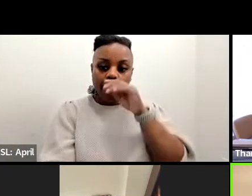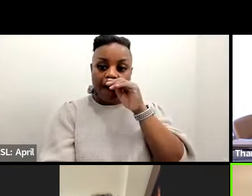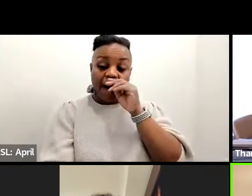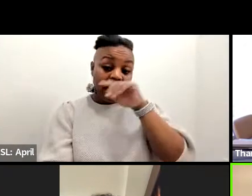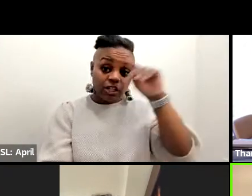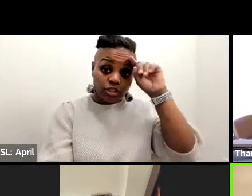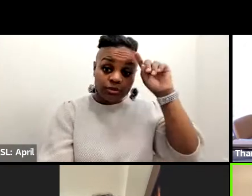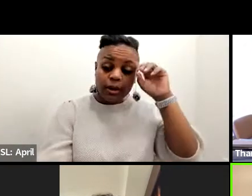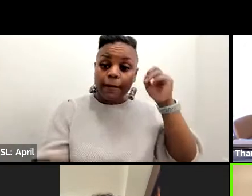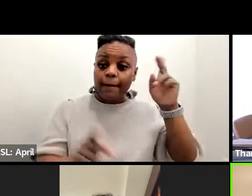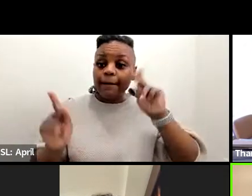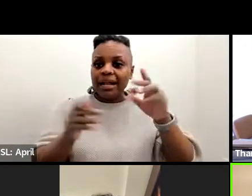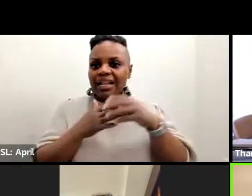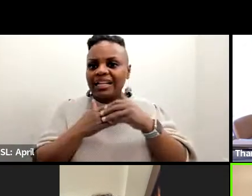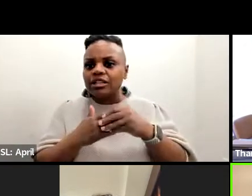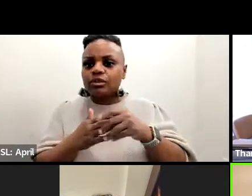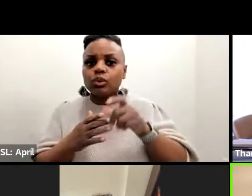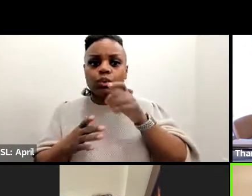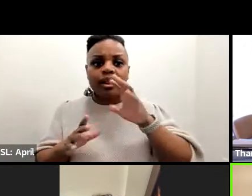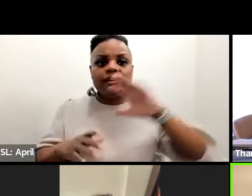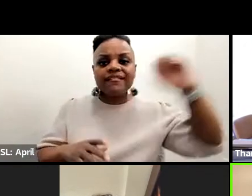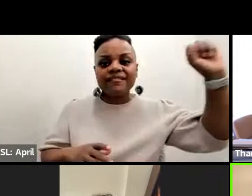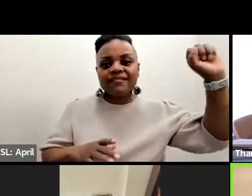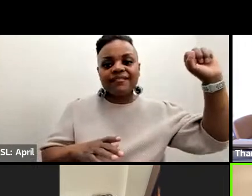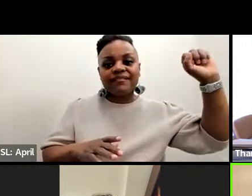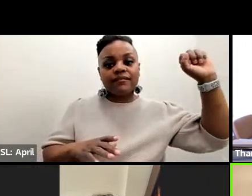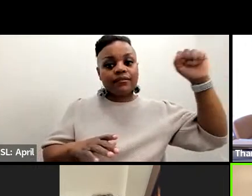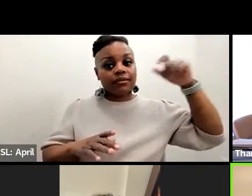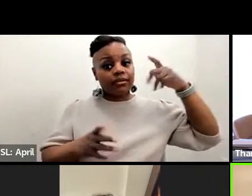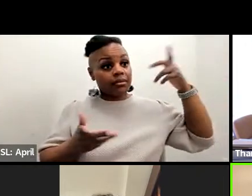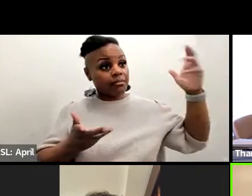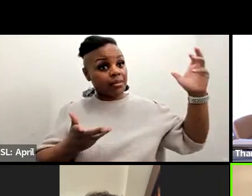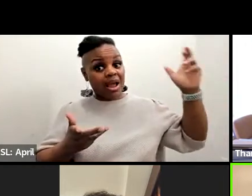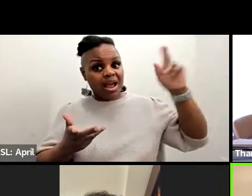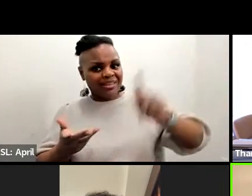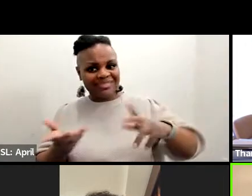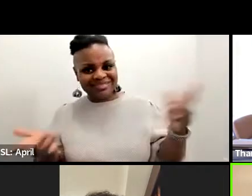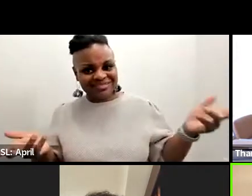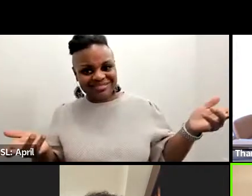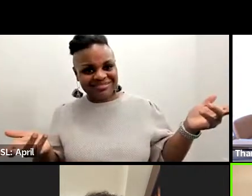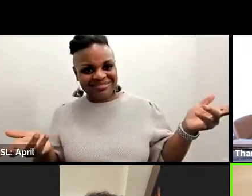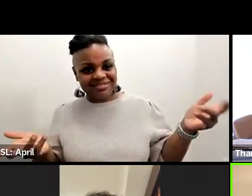actually in the countries to travel to.